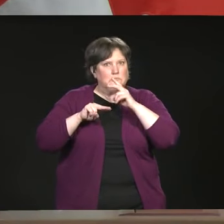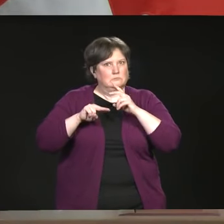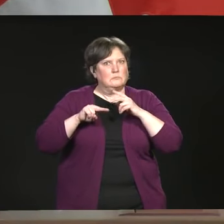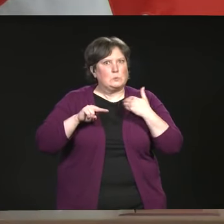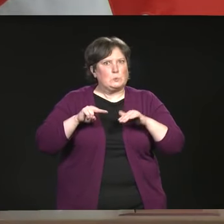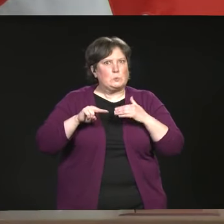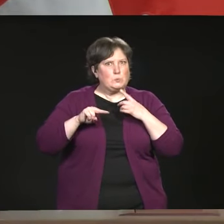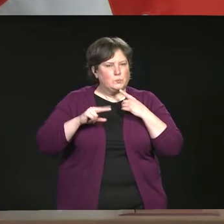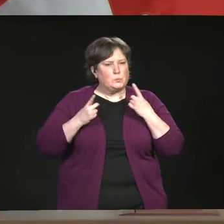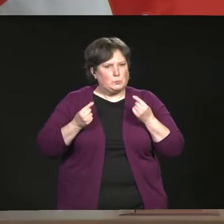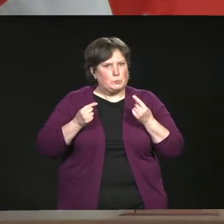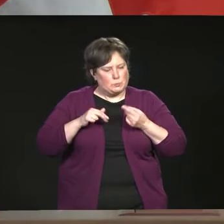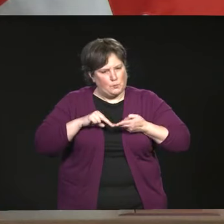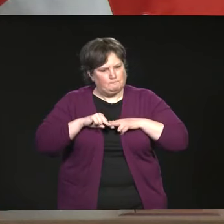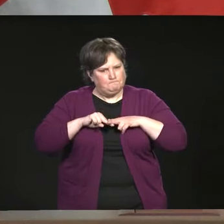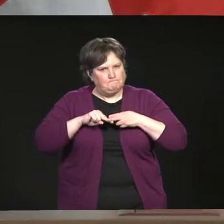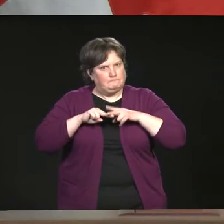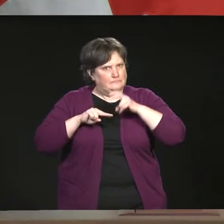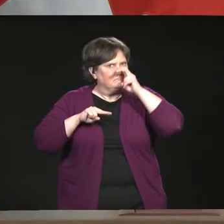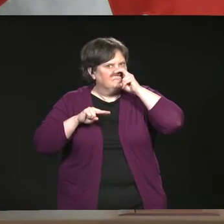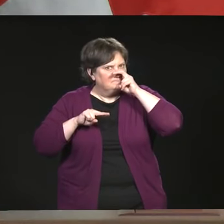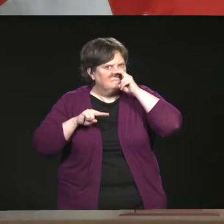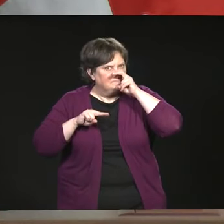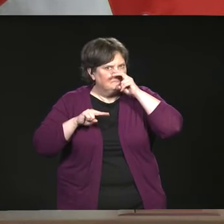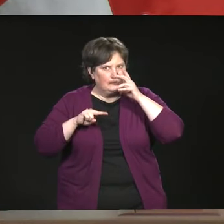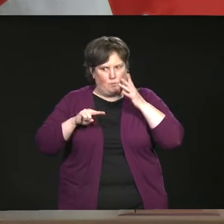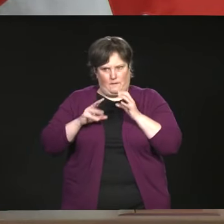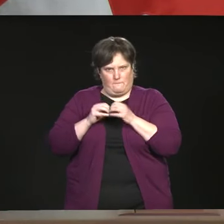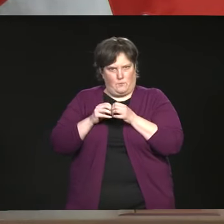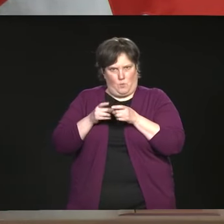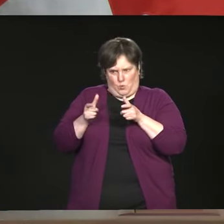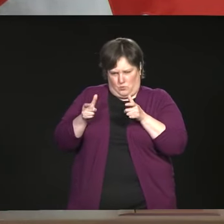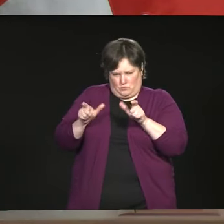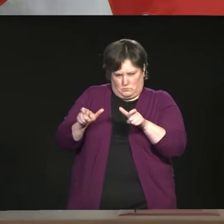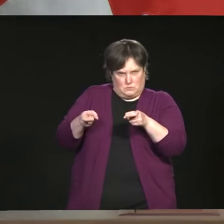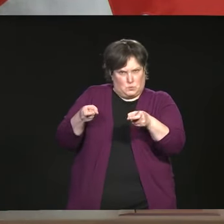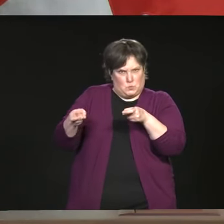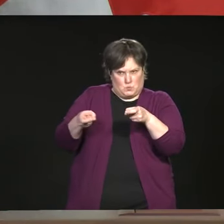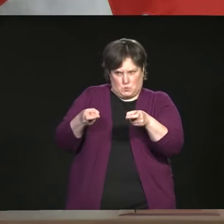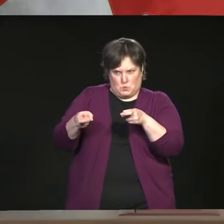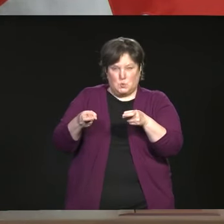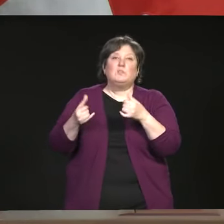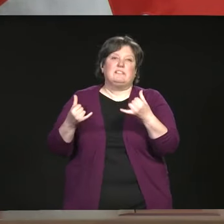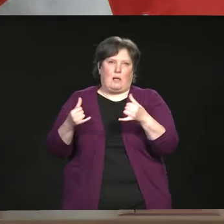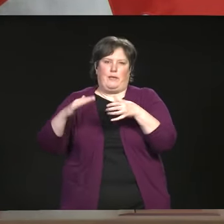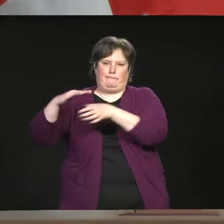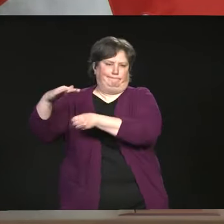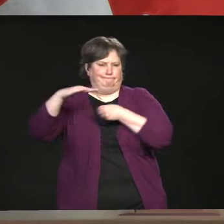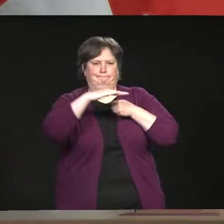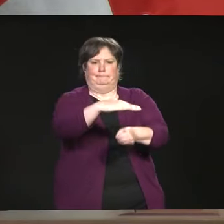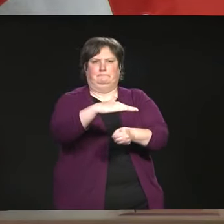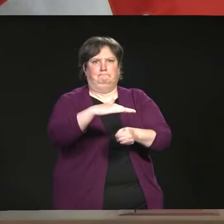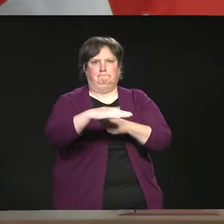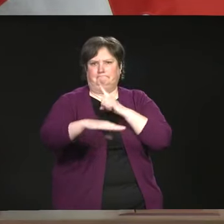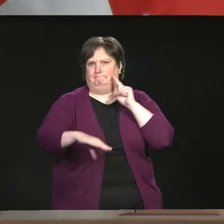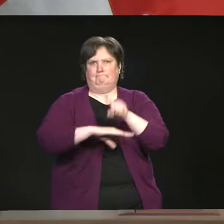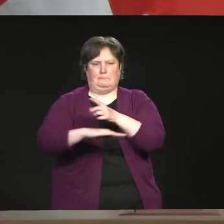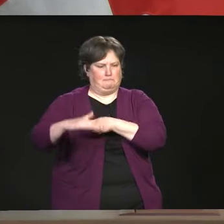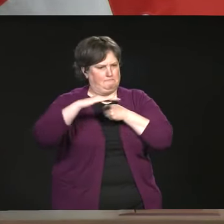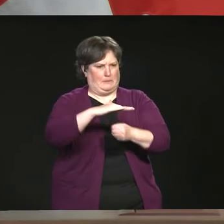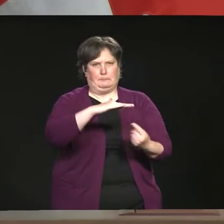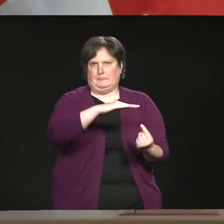to improve control at the border, including the obligatory quarantine. That is something we are constantly